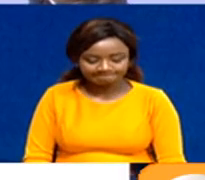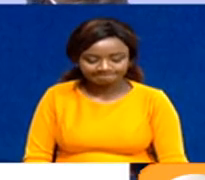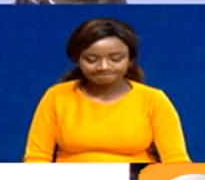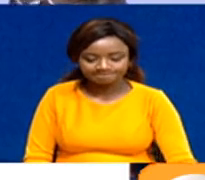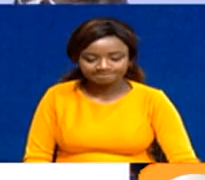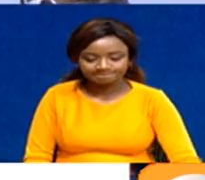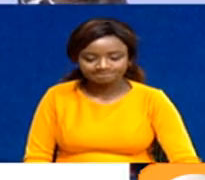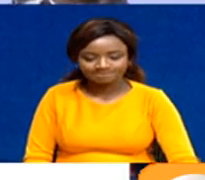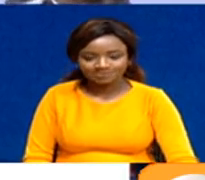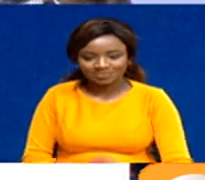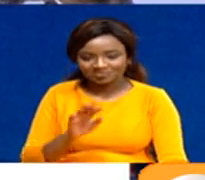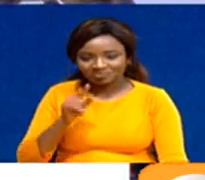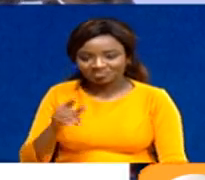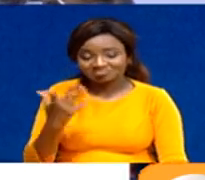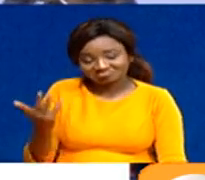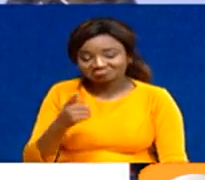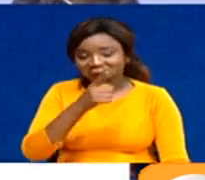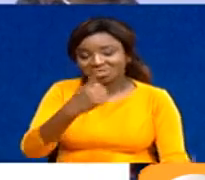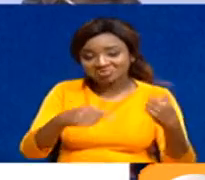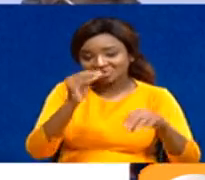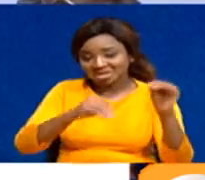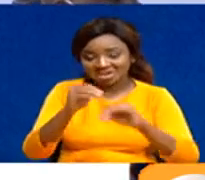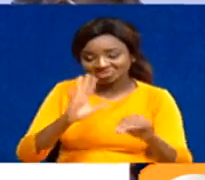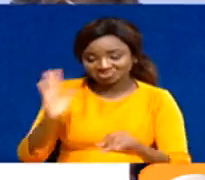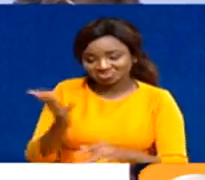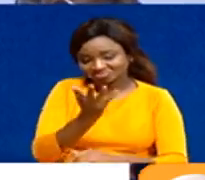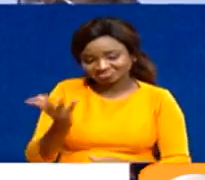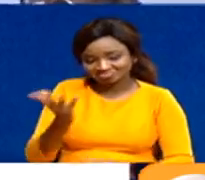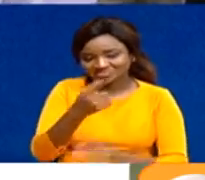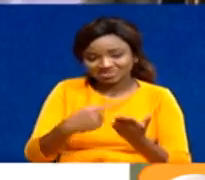Beyond that, mutaongea na wale watakuja.